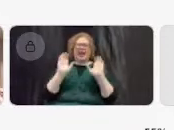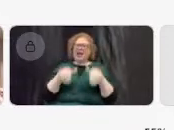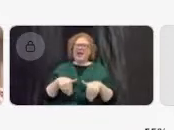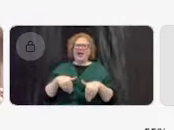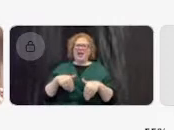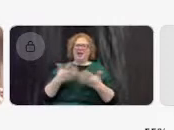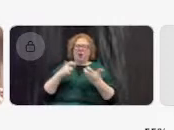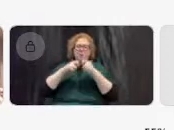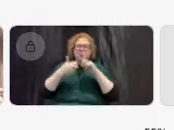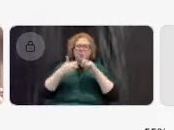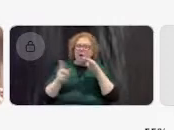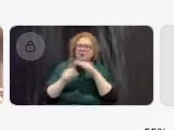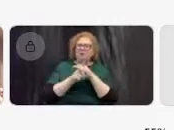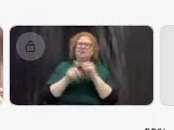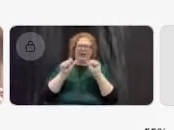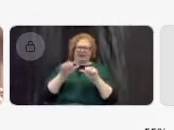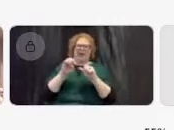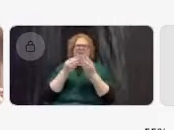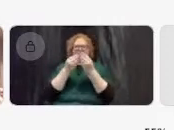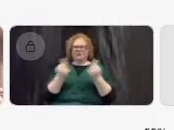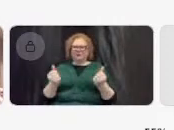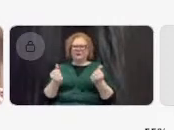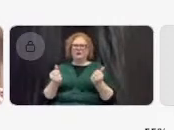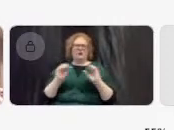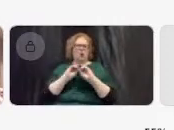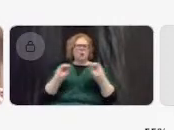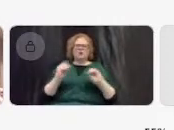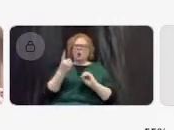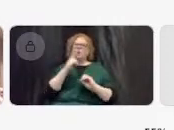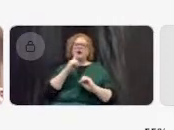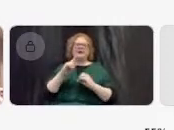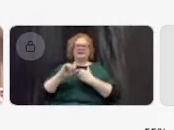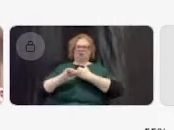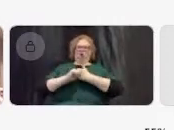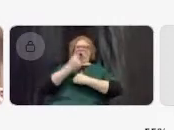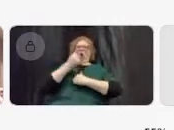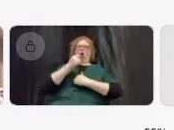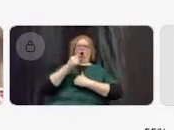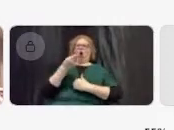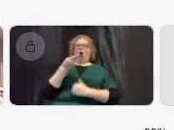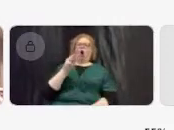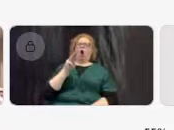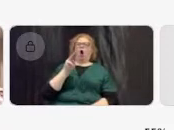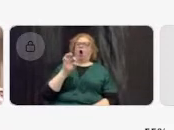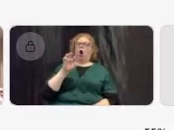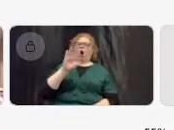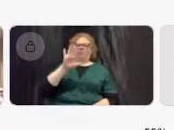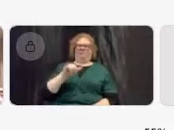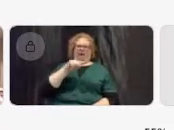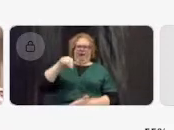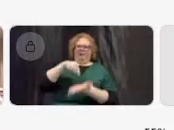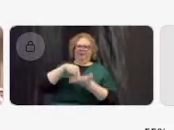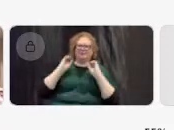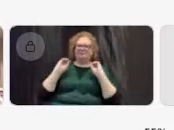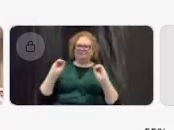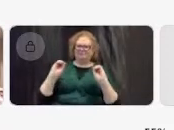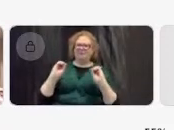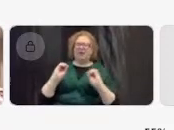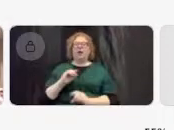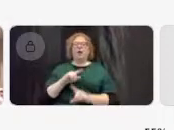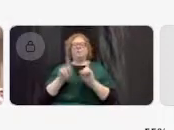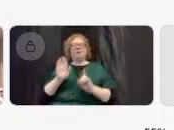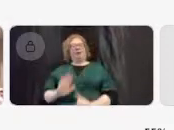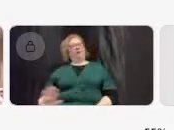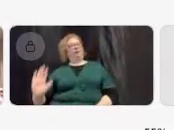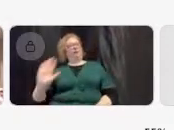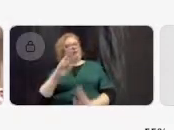No one is in harm's way. Having someone not follow the rules that they laid out very clearly